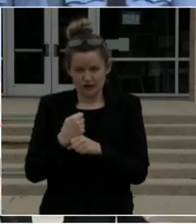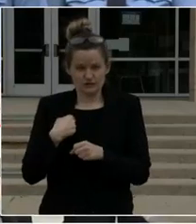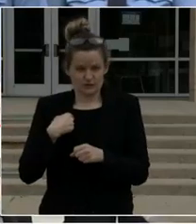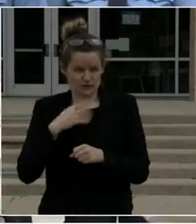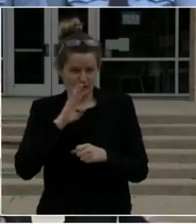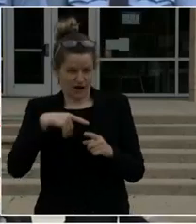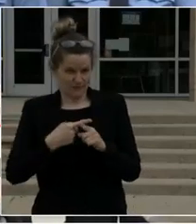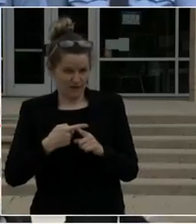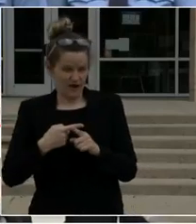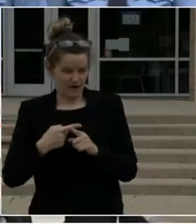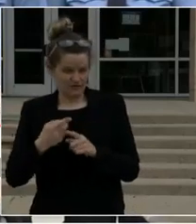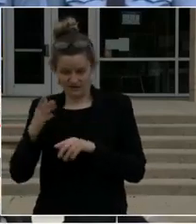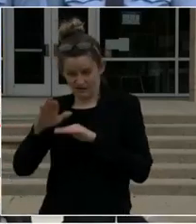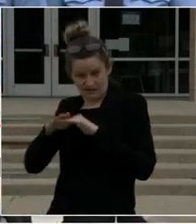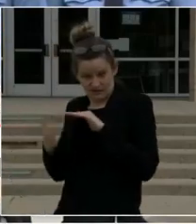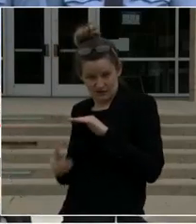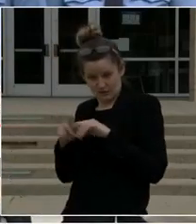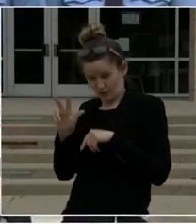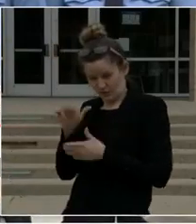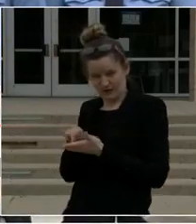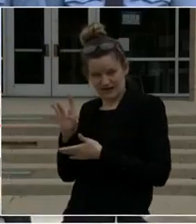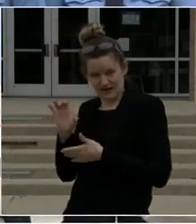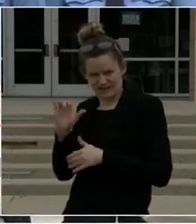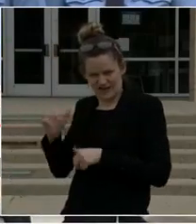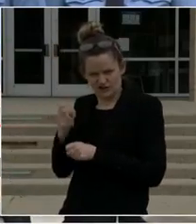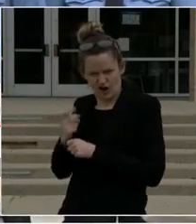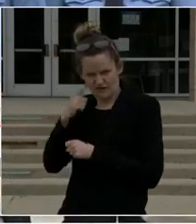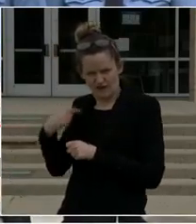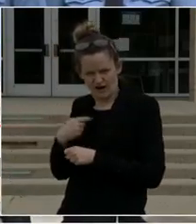is problematic for us. Now we're down to